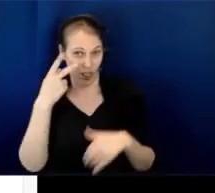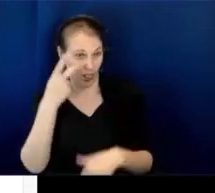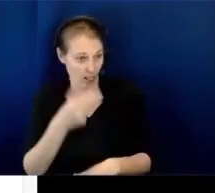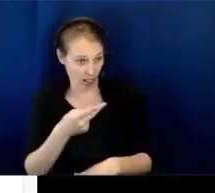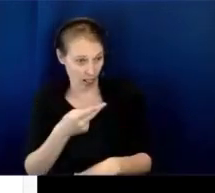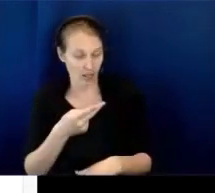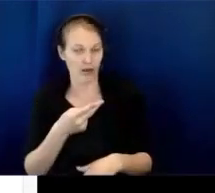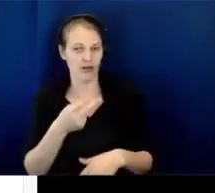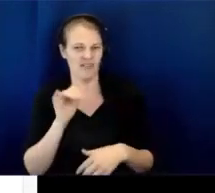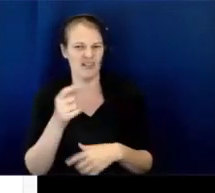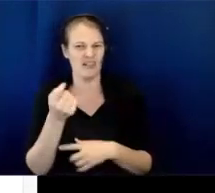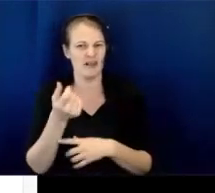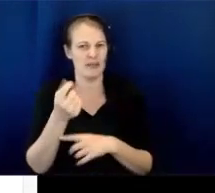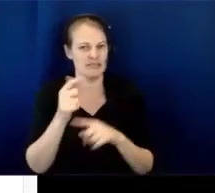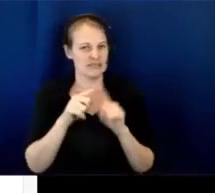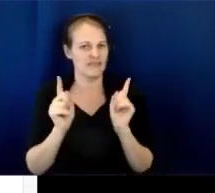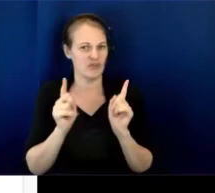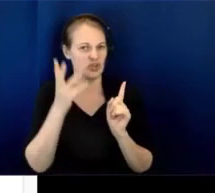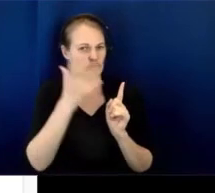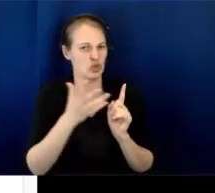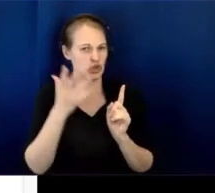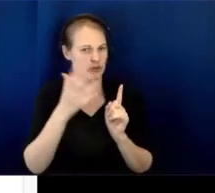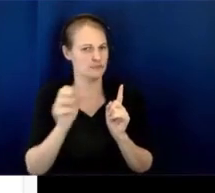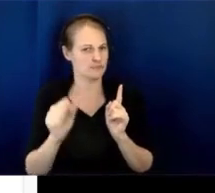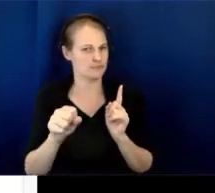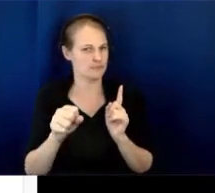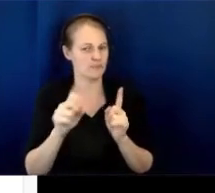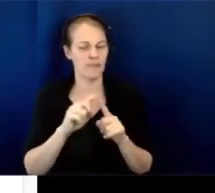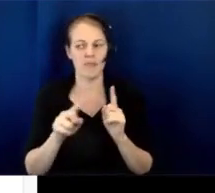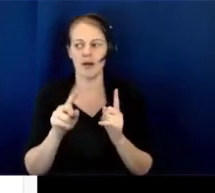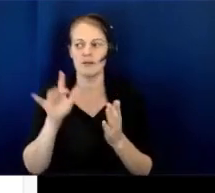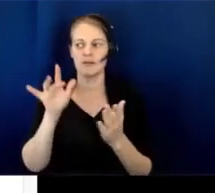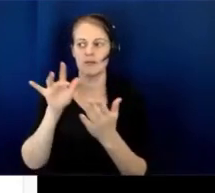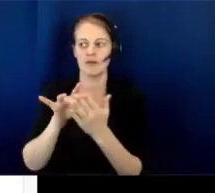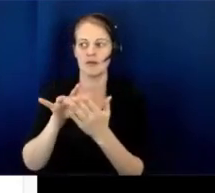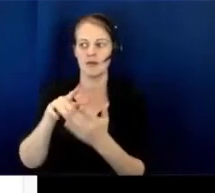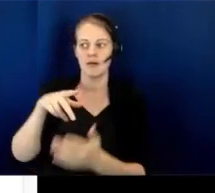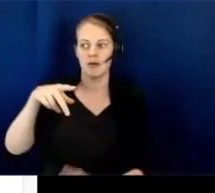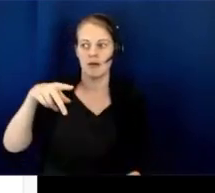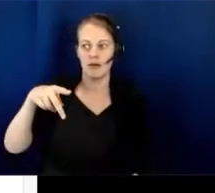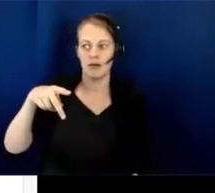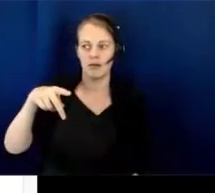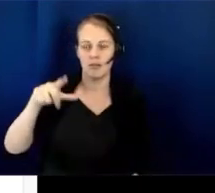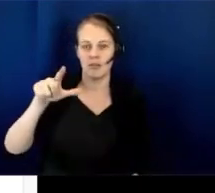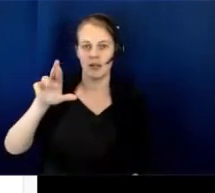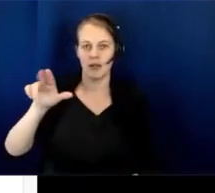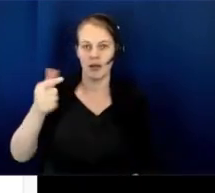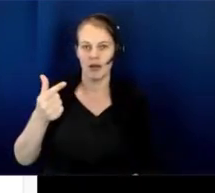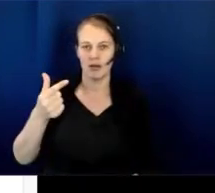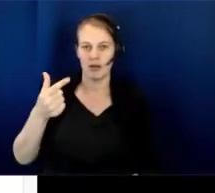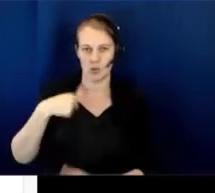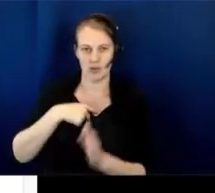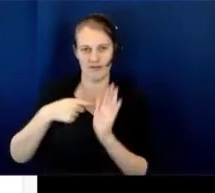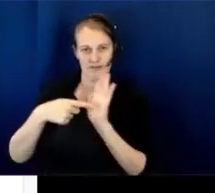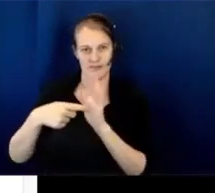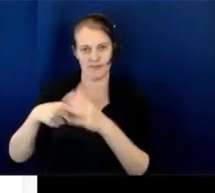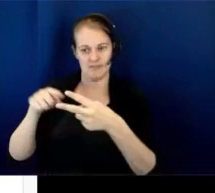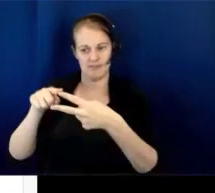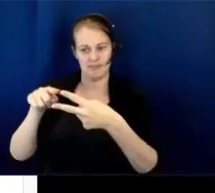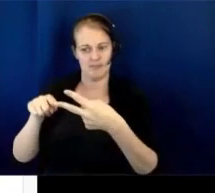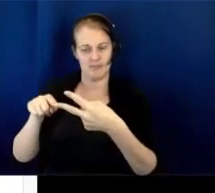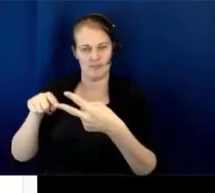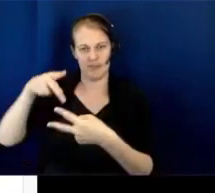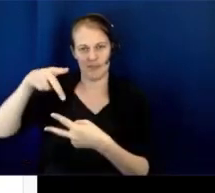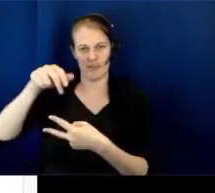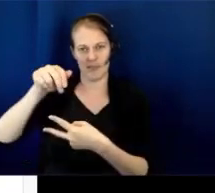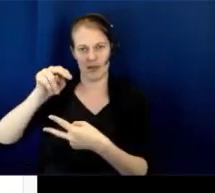of looks a little bit different. But you click on this plug, and we have highlighted Panopto there. Now you